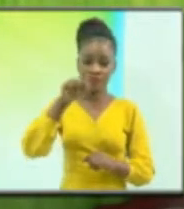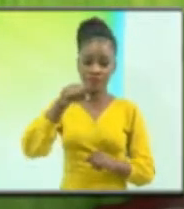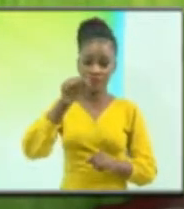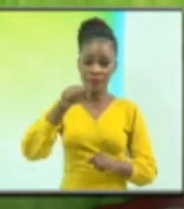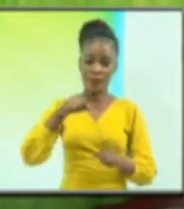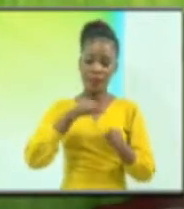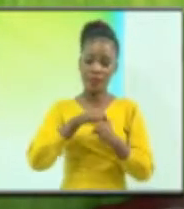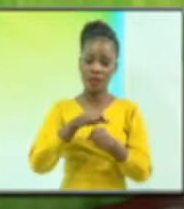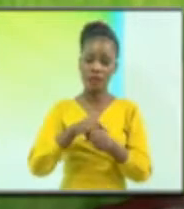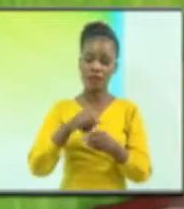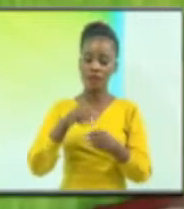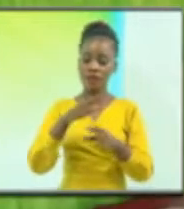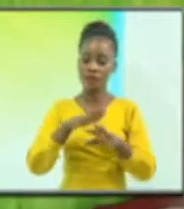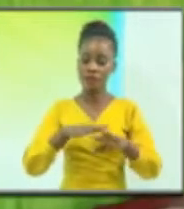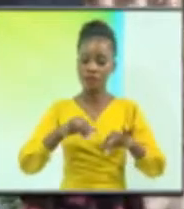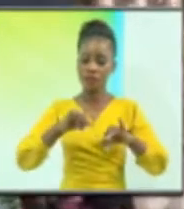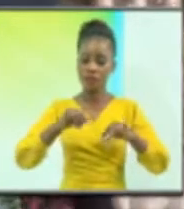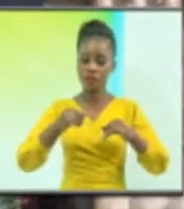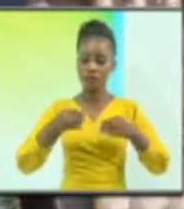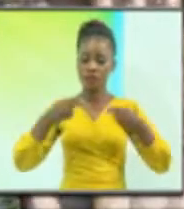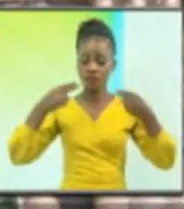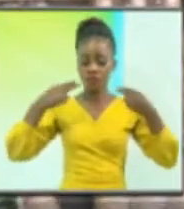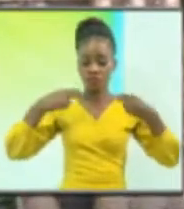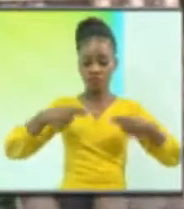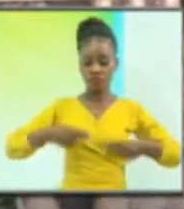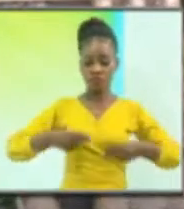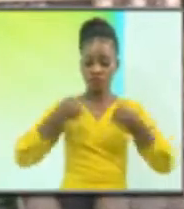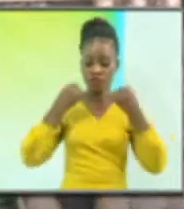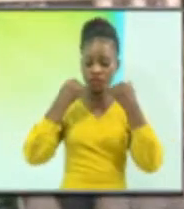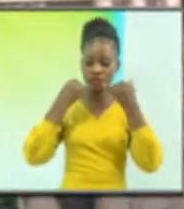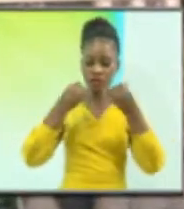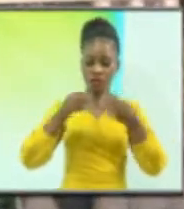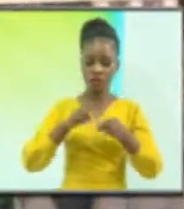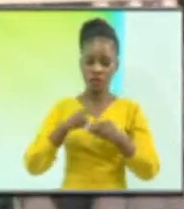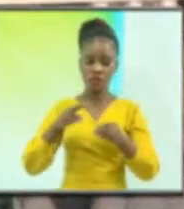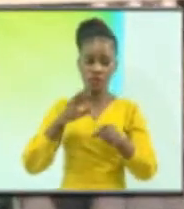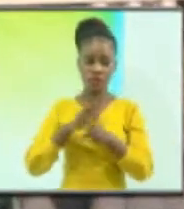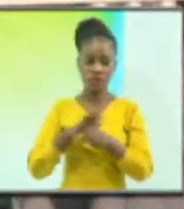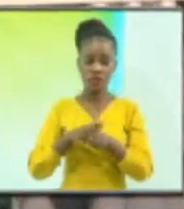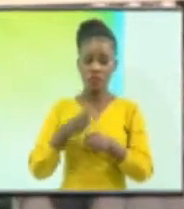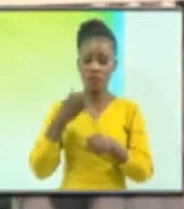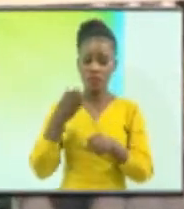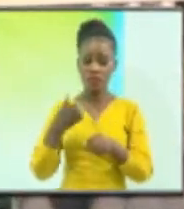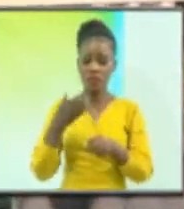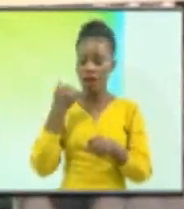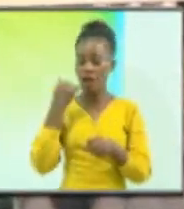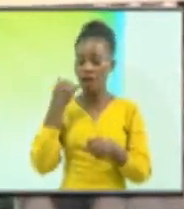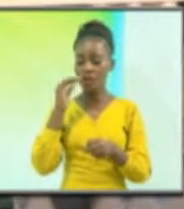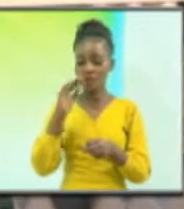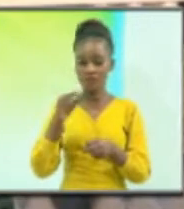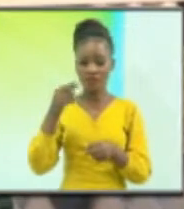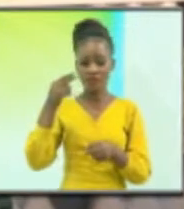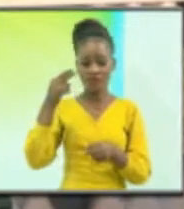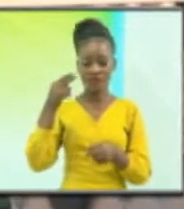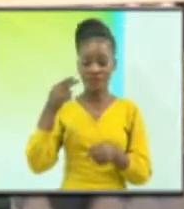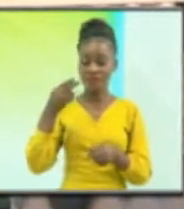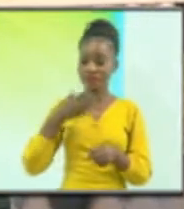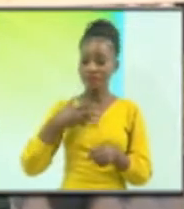help in the improvement of their health. Plants we use, we have rosmarinus, we